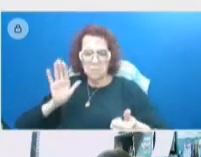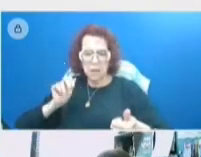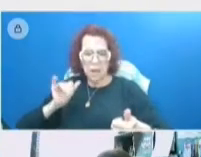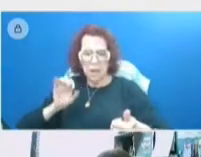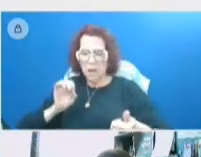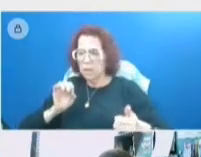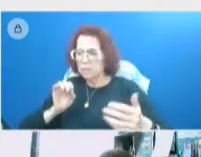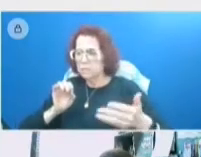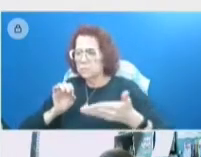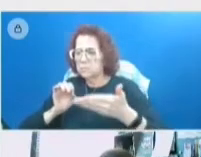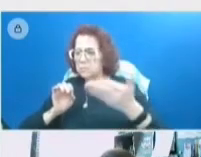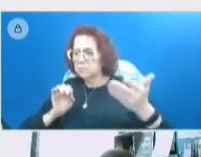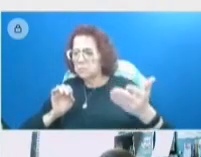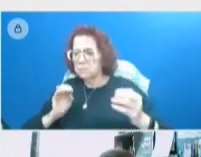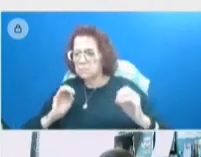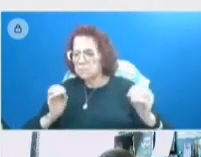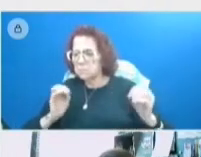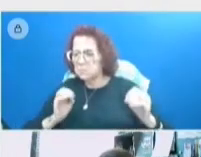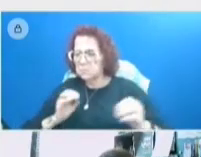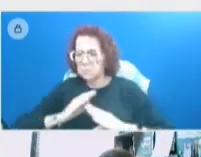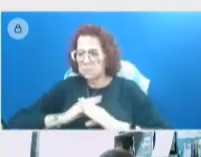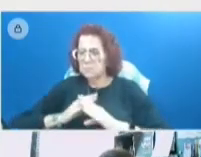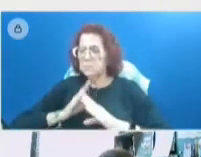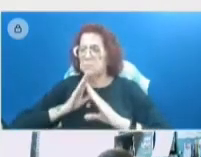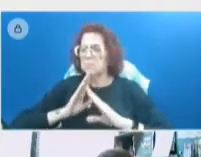the resolution is adopted unanimously.